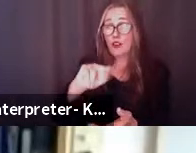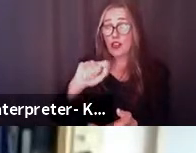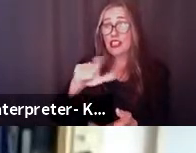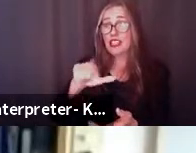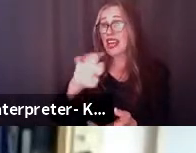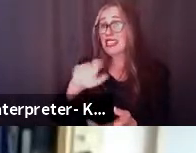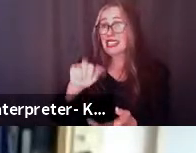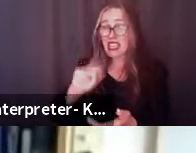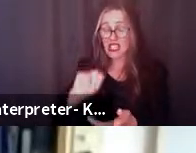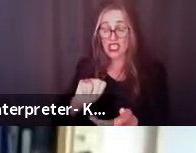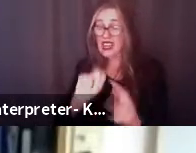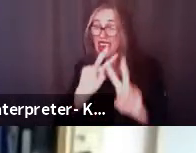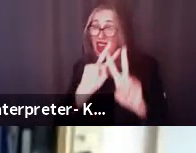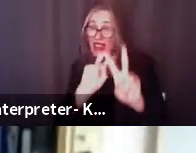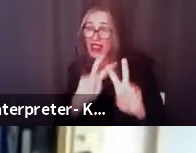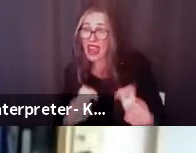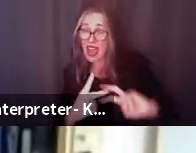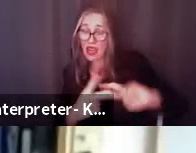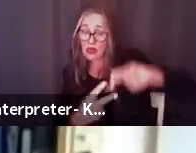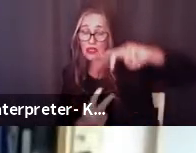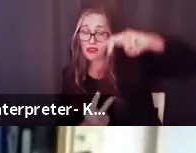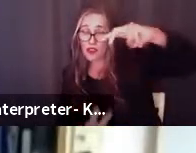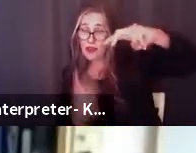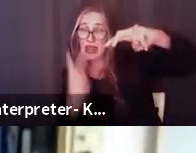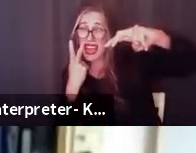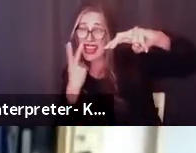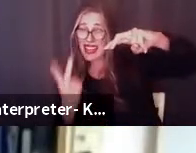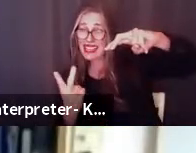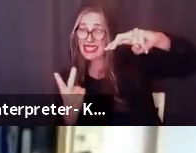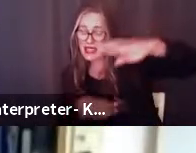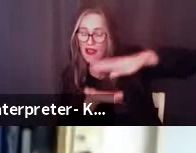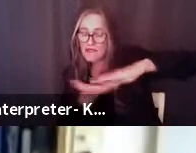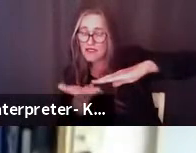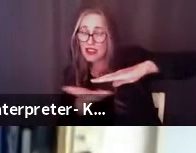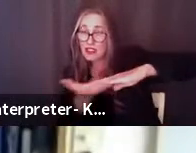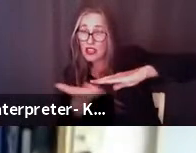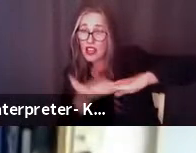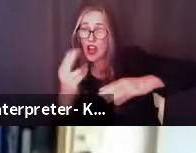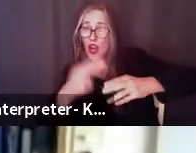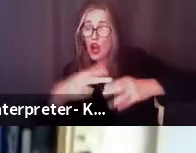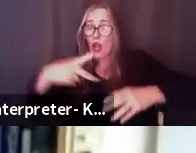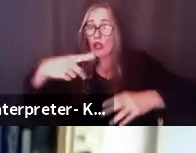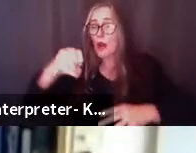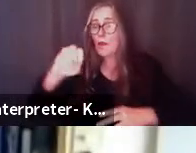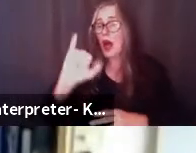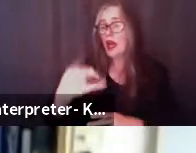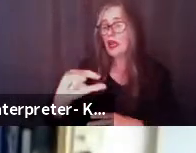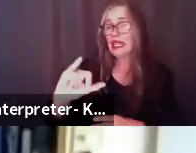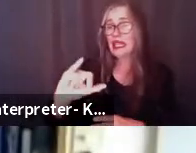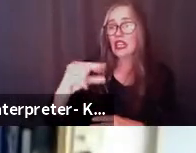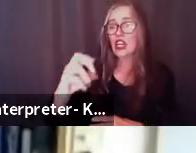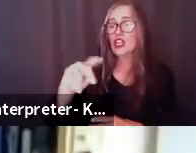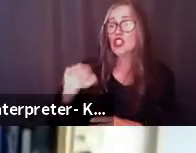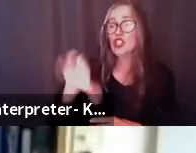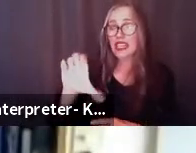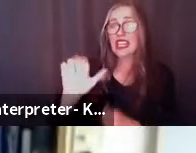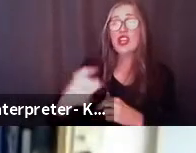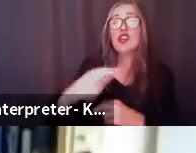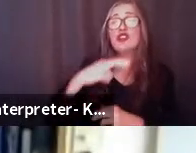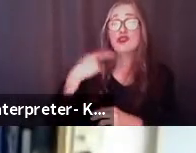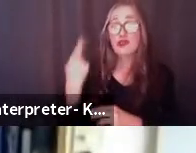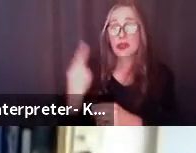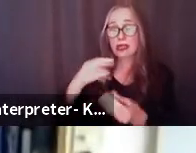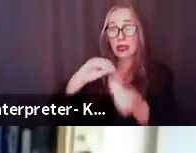algorithms that spit out what they call polygenic risk scores and these polygenic risk scores